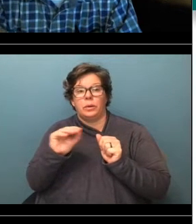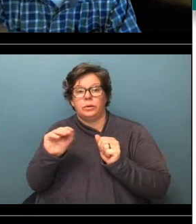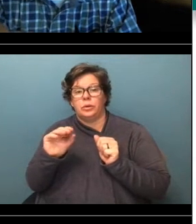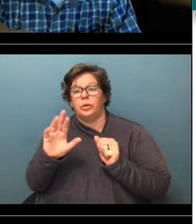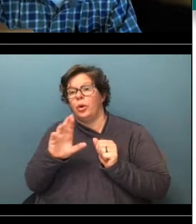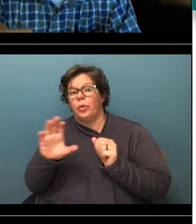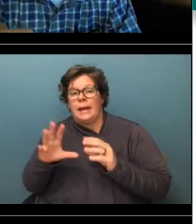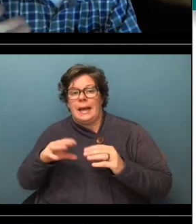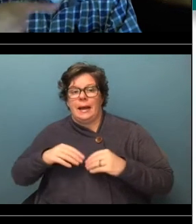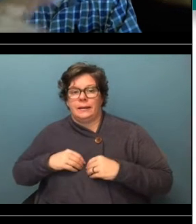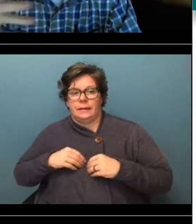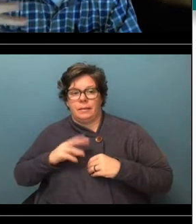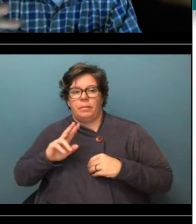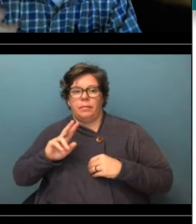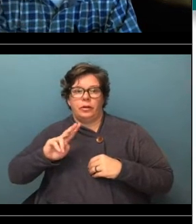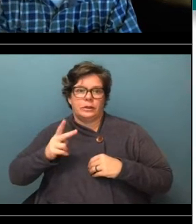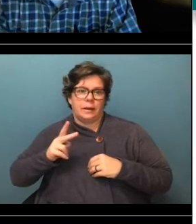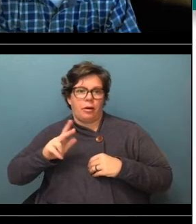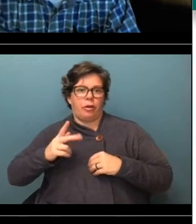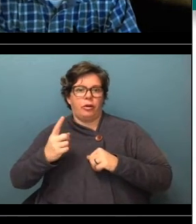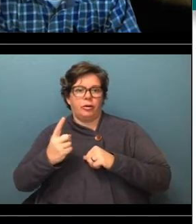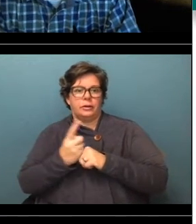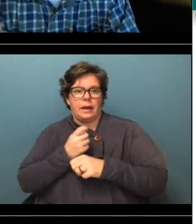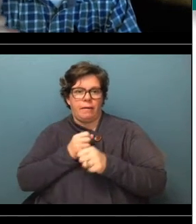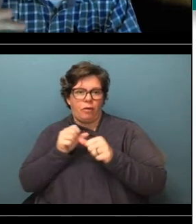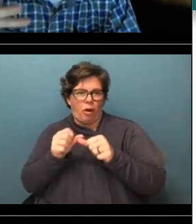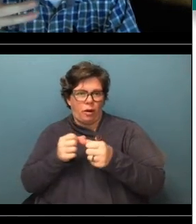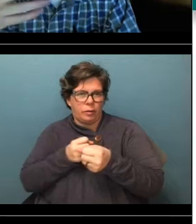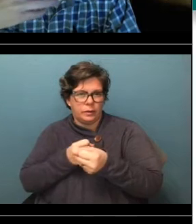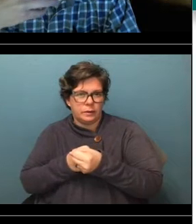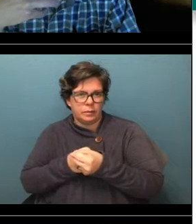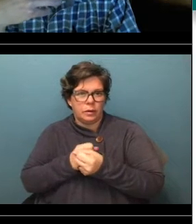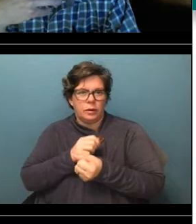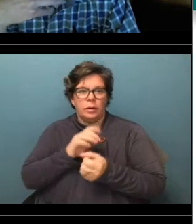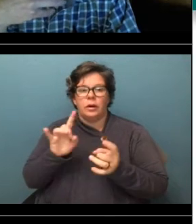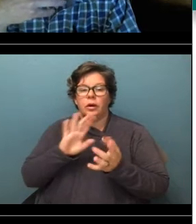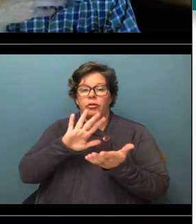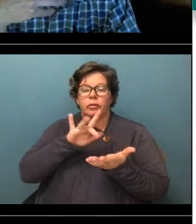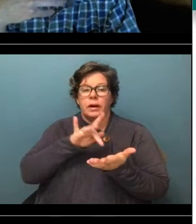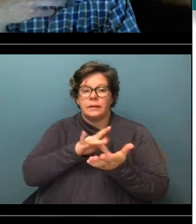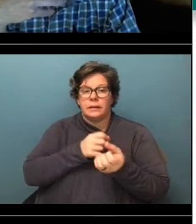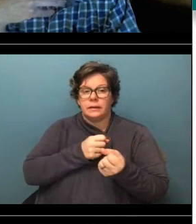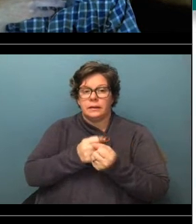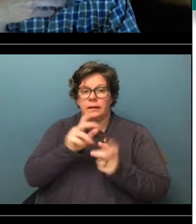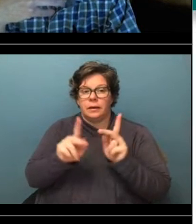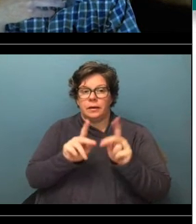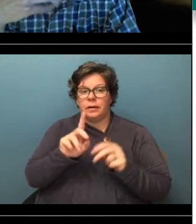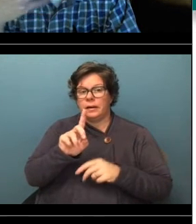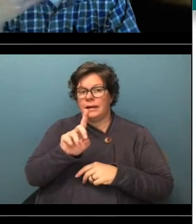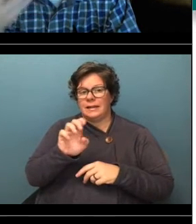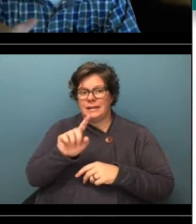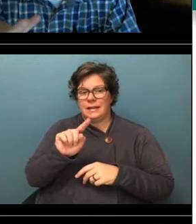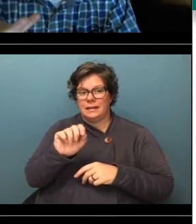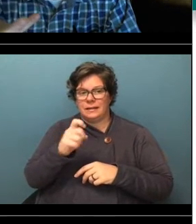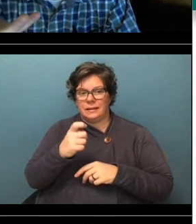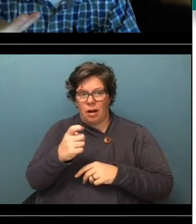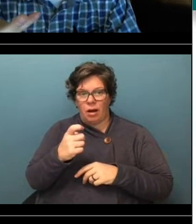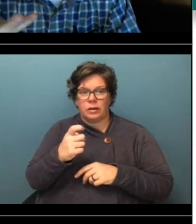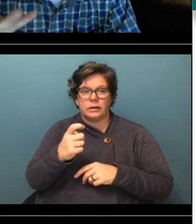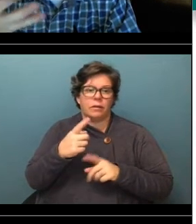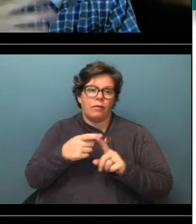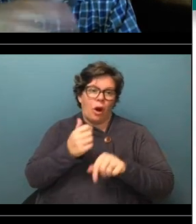the individual so as to provide ongoing support. Crisis centers can support individuals with detoxing from mind-altering